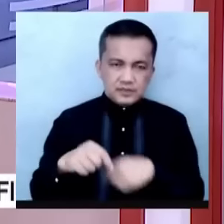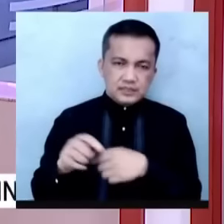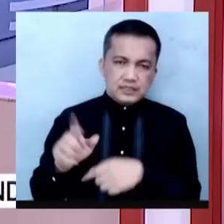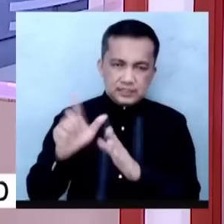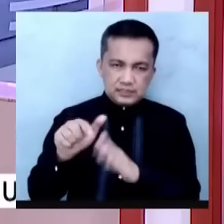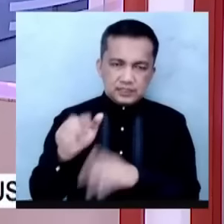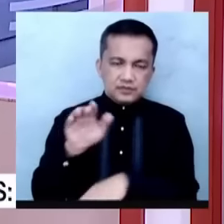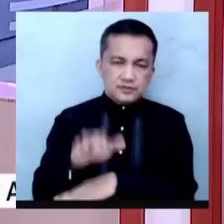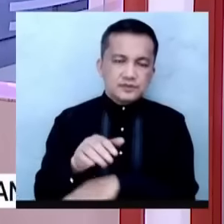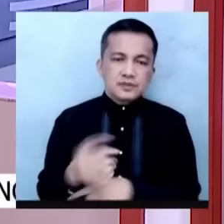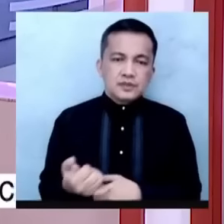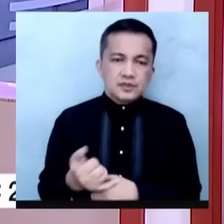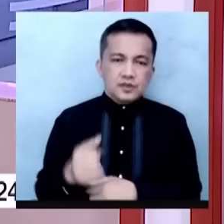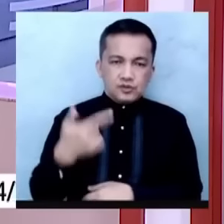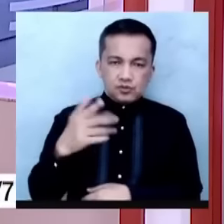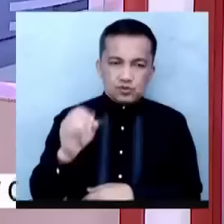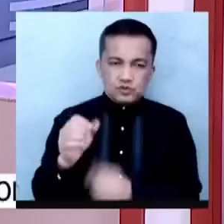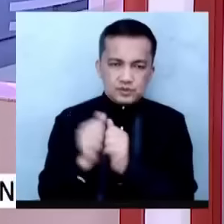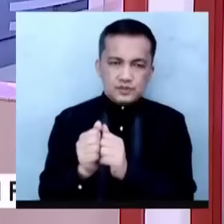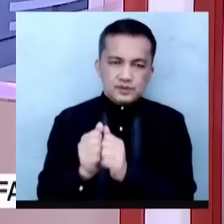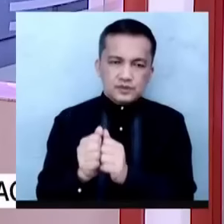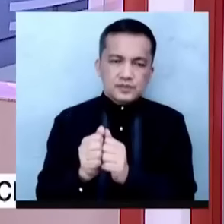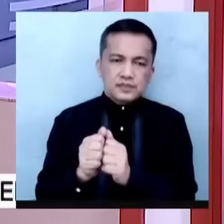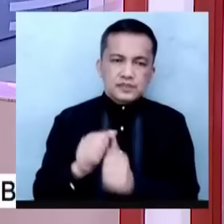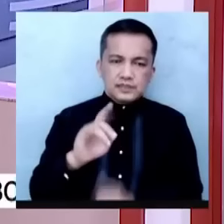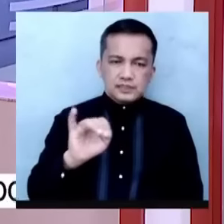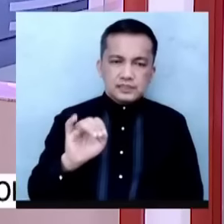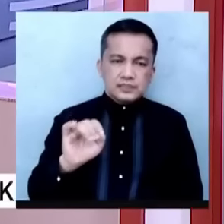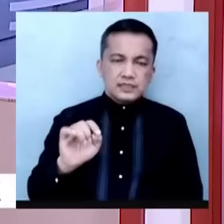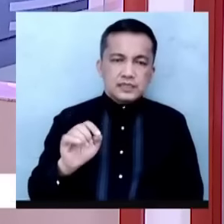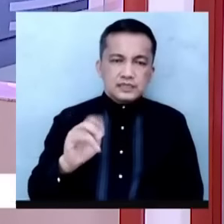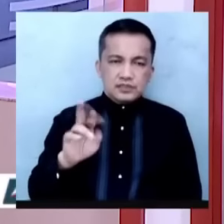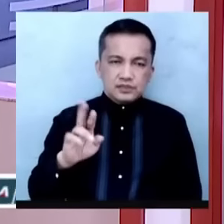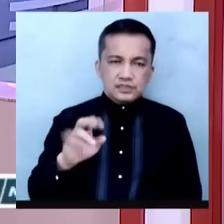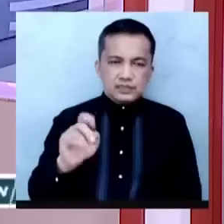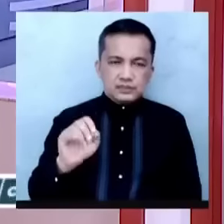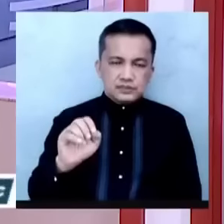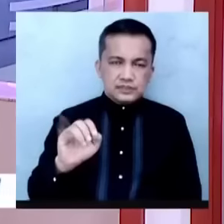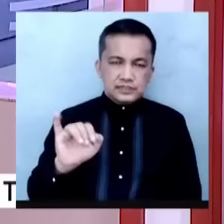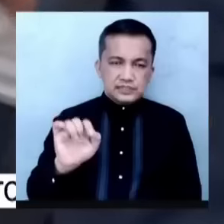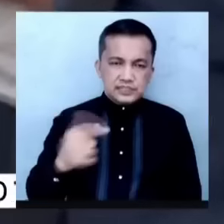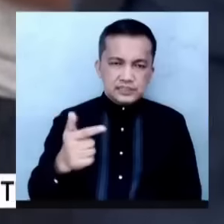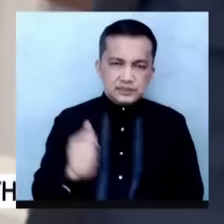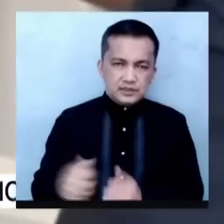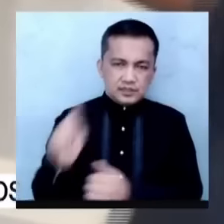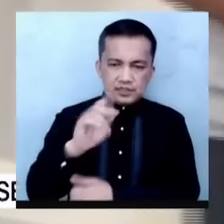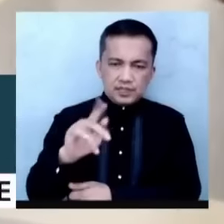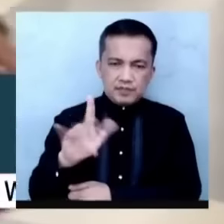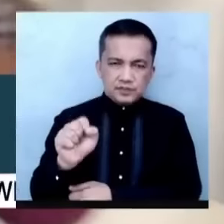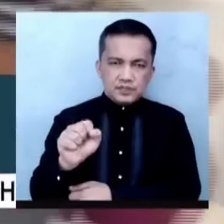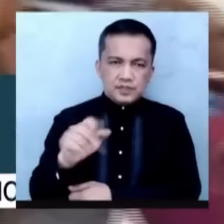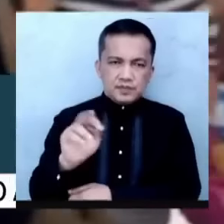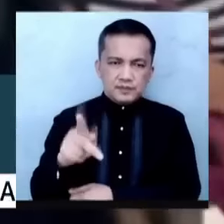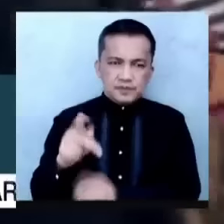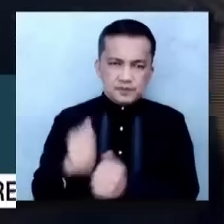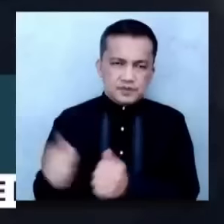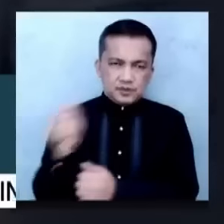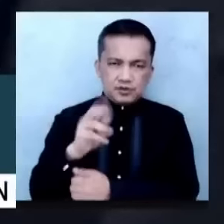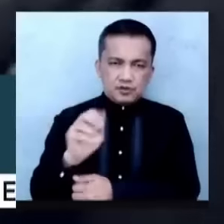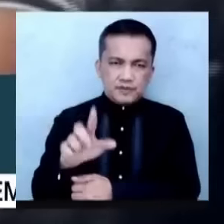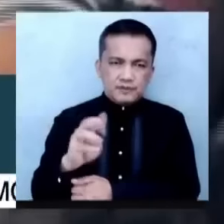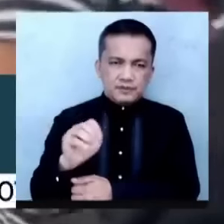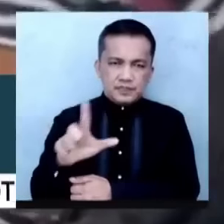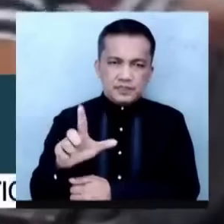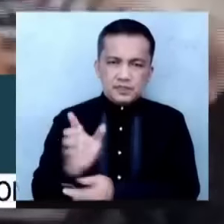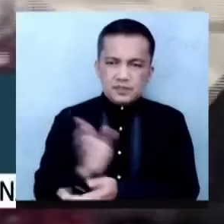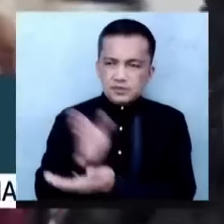Guo will be accompanied by Interior Secretary Benhur Abalosan, Philippine National Police Chief Romel Marbil, who are now in Jakarta to facilitate